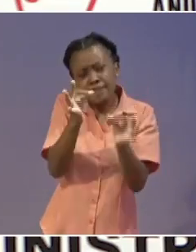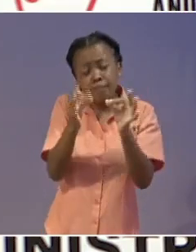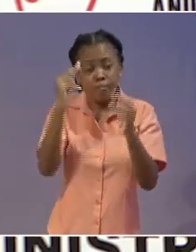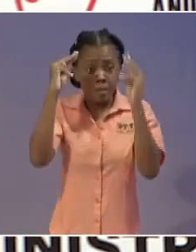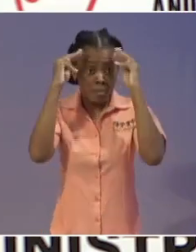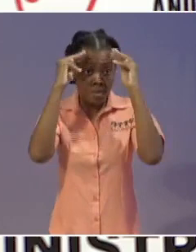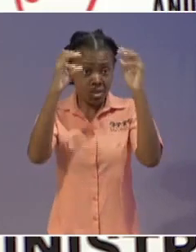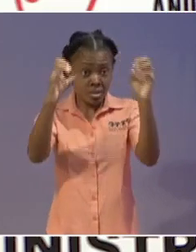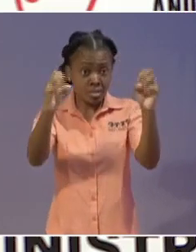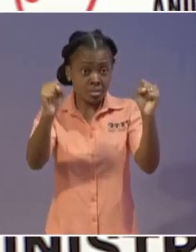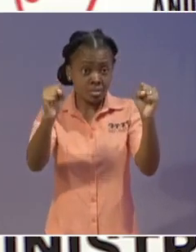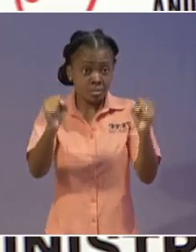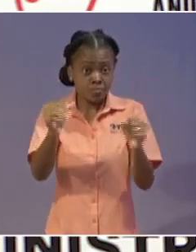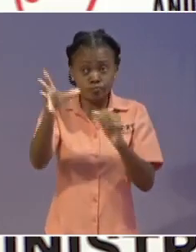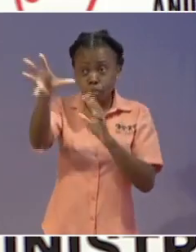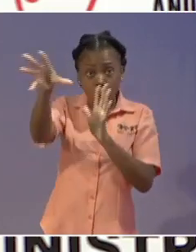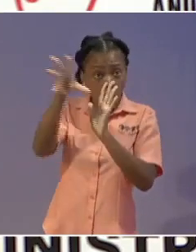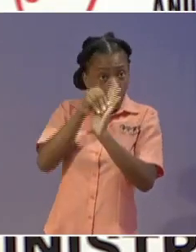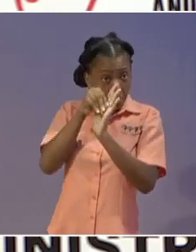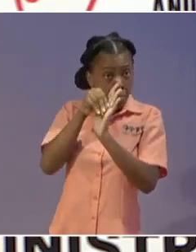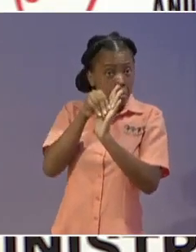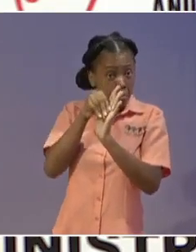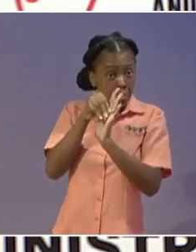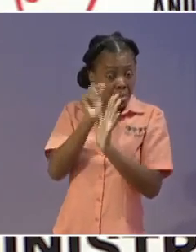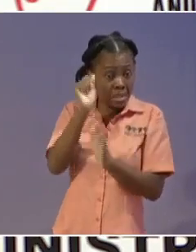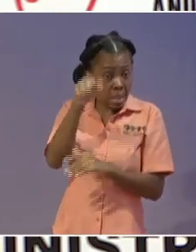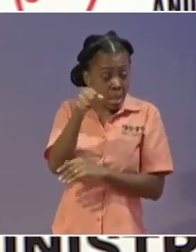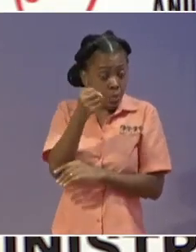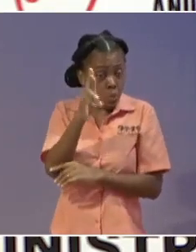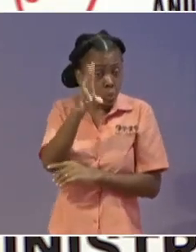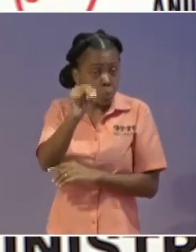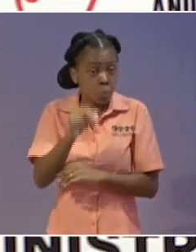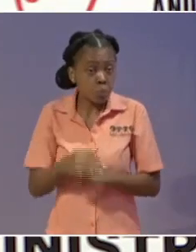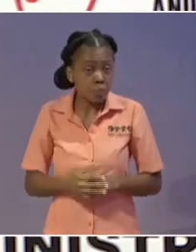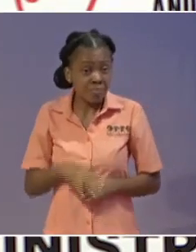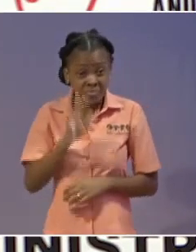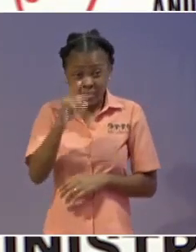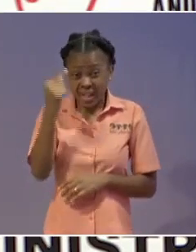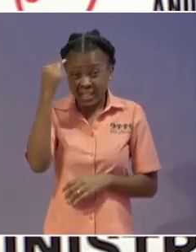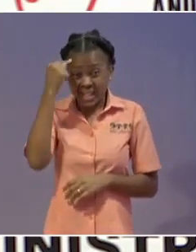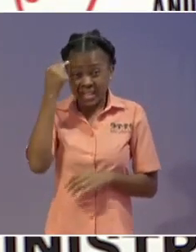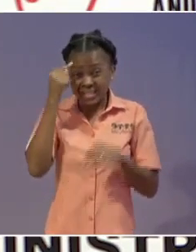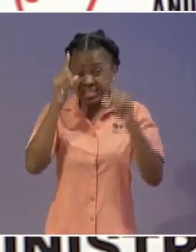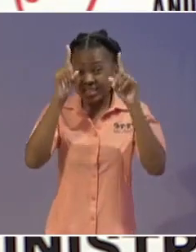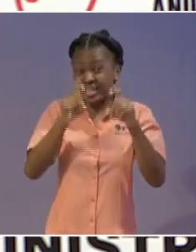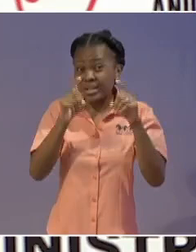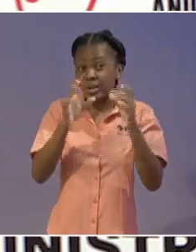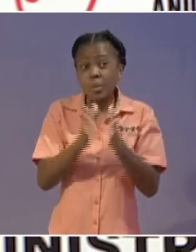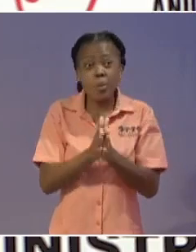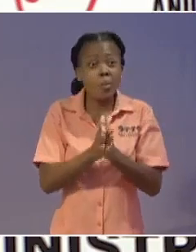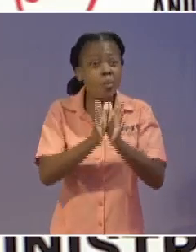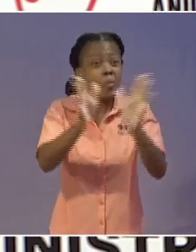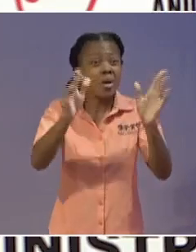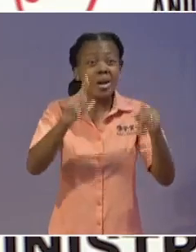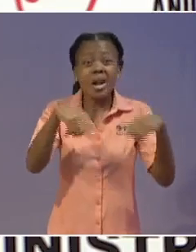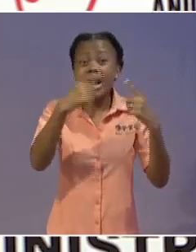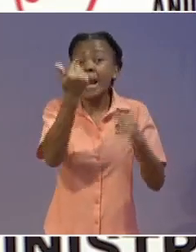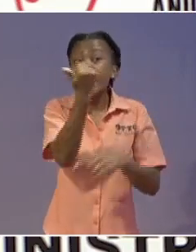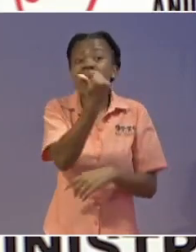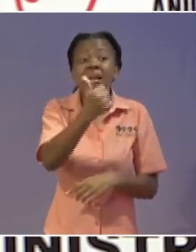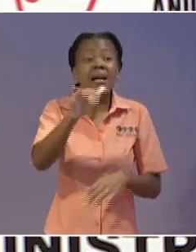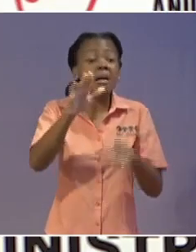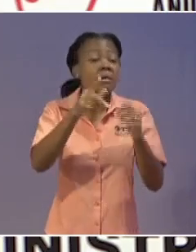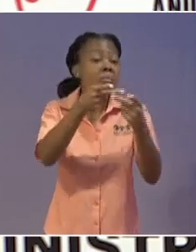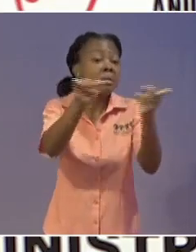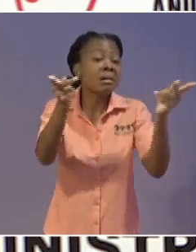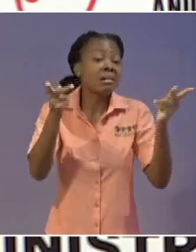Trinidad and Tobago, we have quite wide, our testing is widely available, both in the public and the private sector. We have a large number of testing sites in the